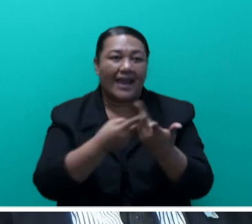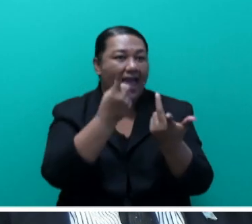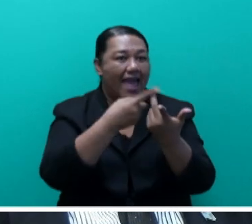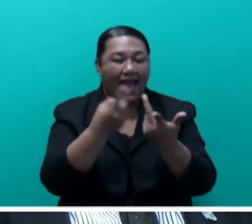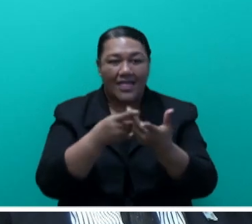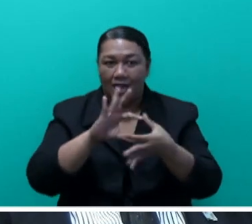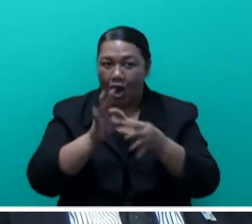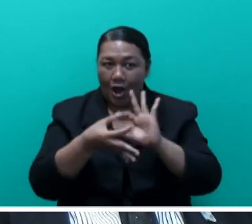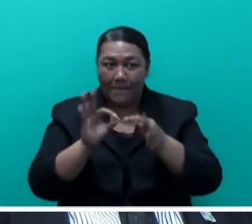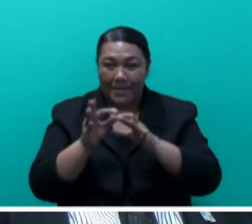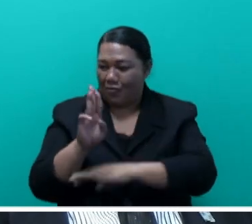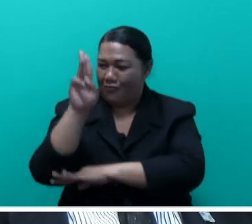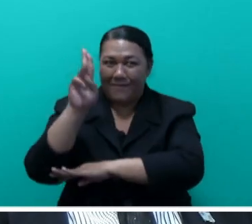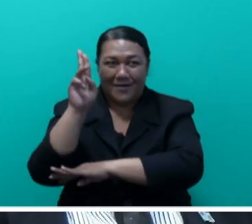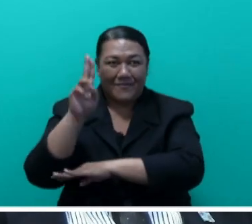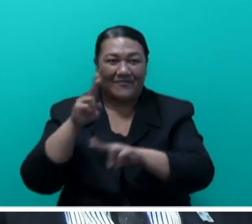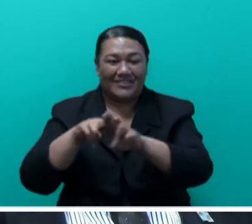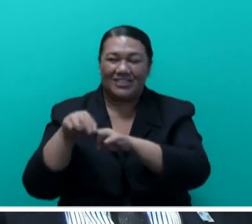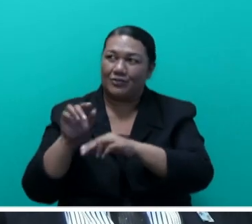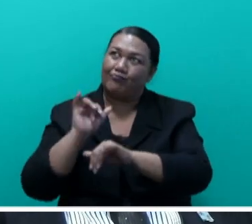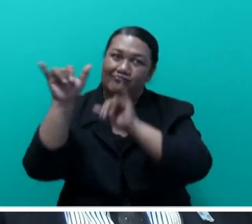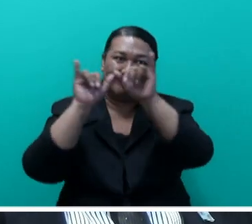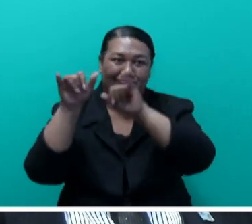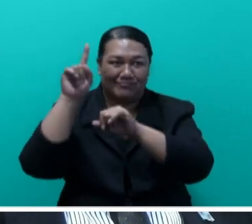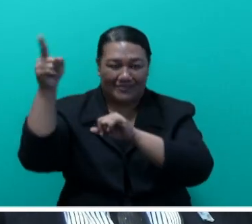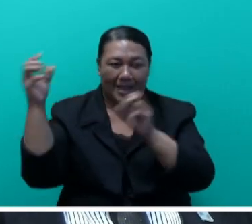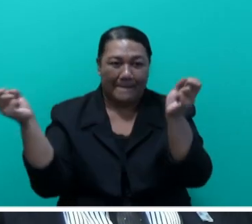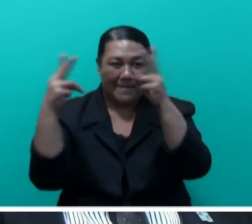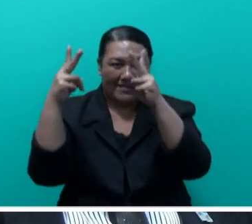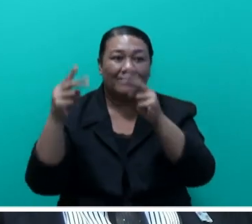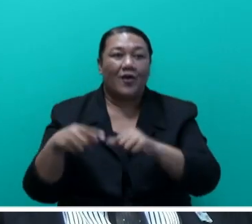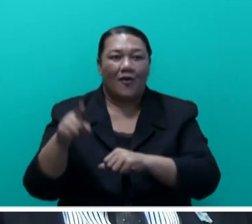Fiji for giving their best efforts on the field. Mr. Speaker,